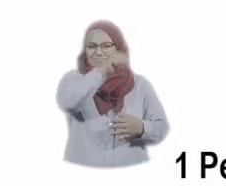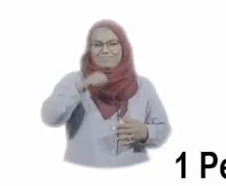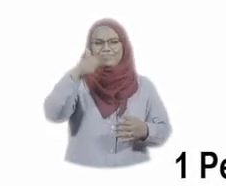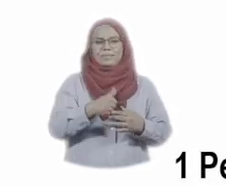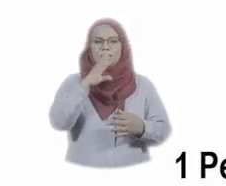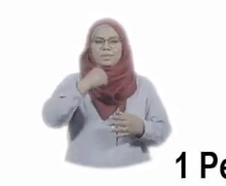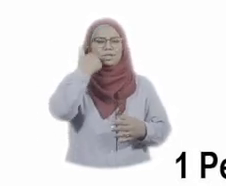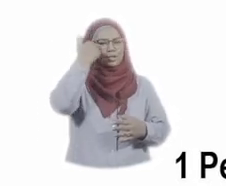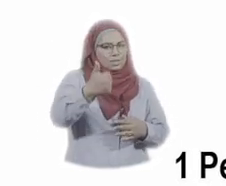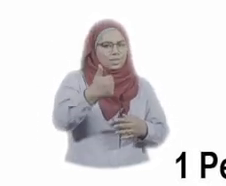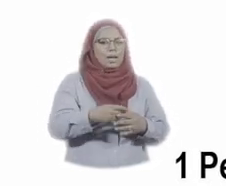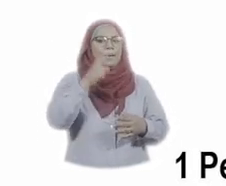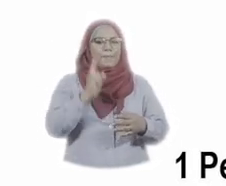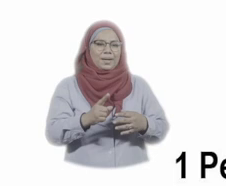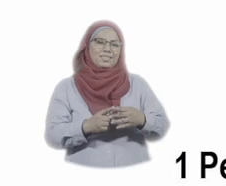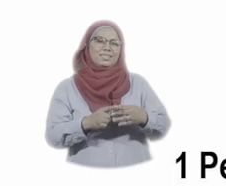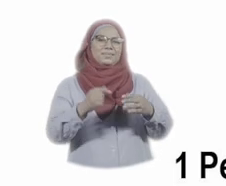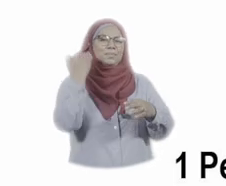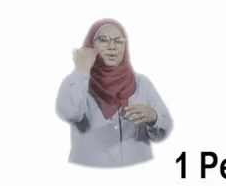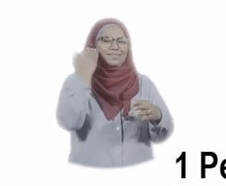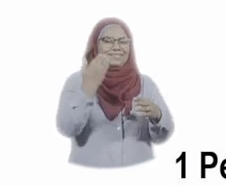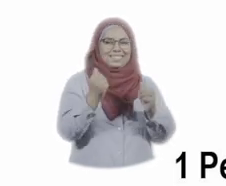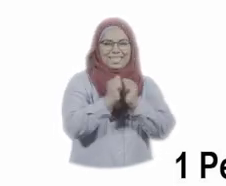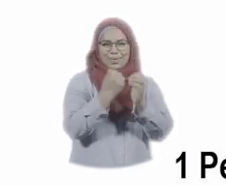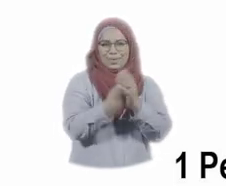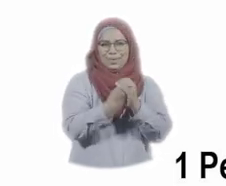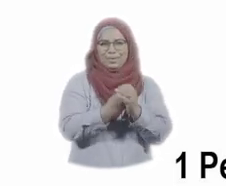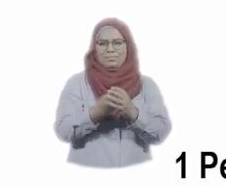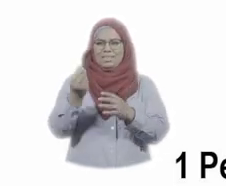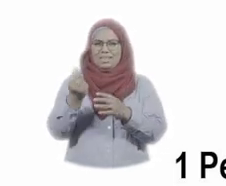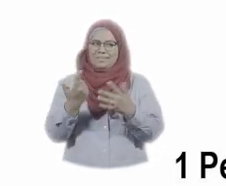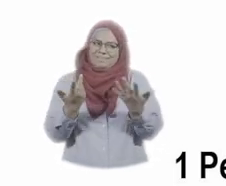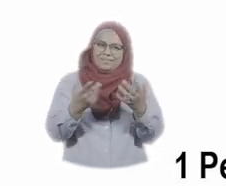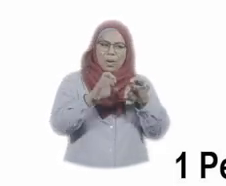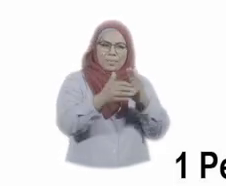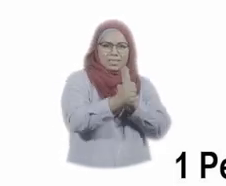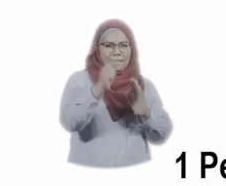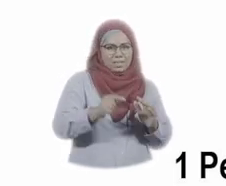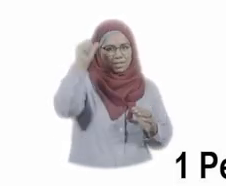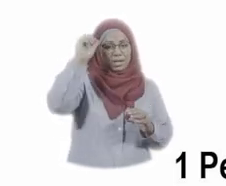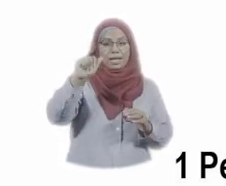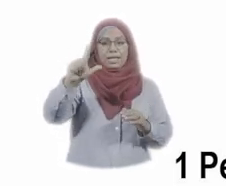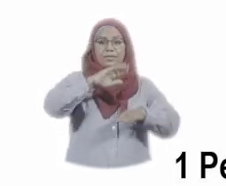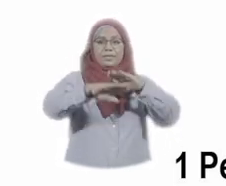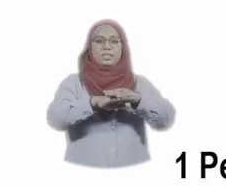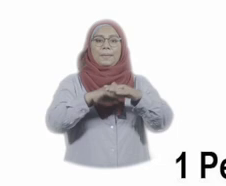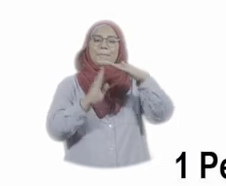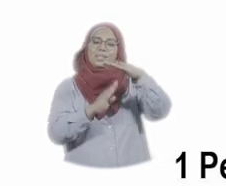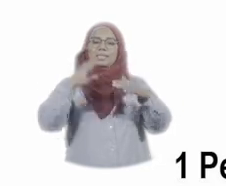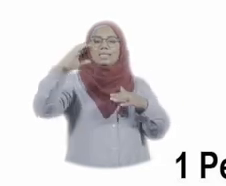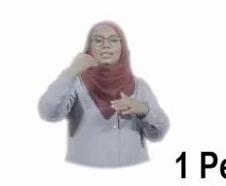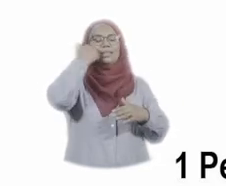english should be able to correspond via mail computer literate salary negotiable completed a